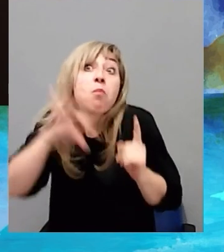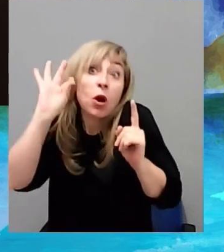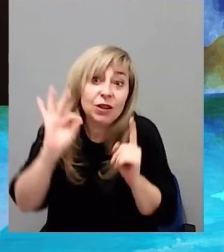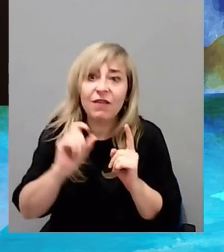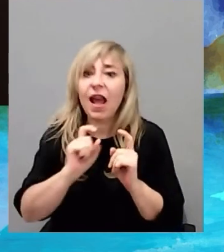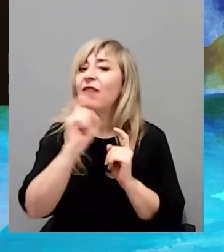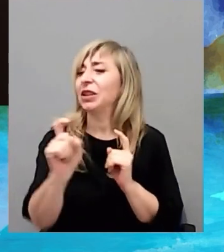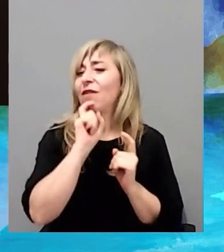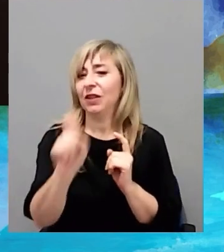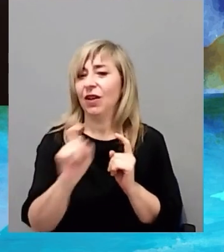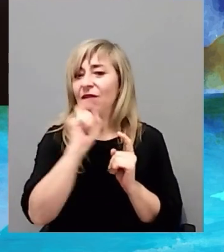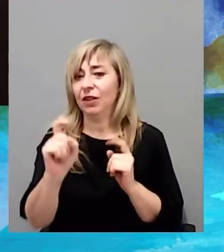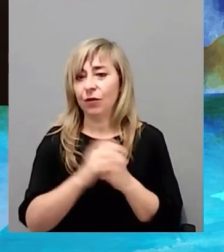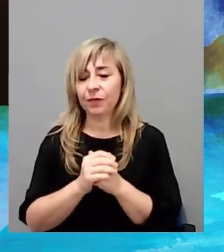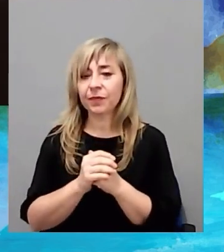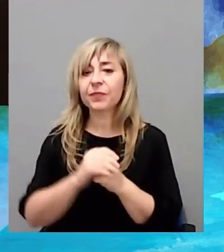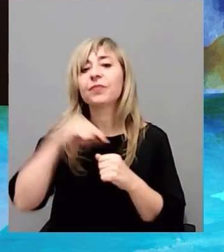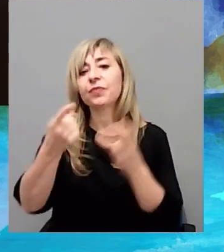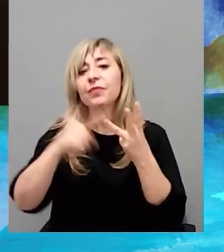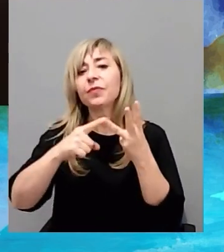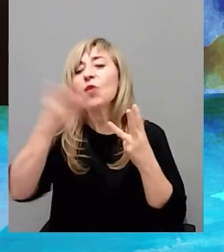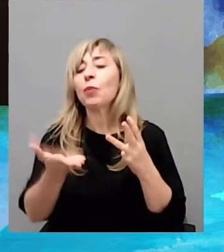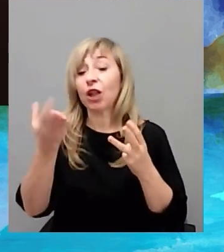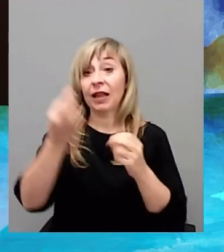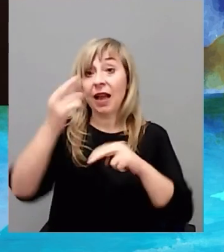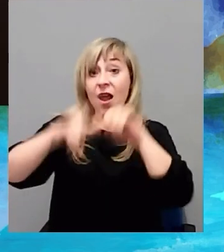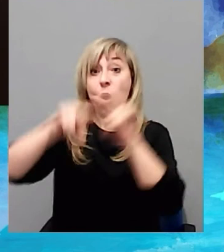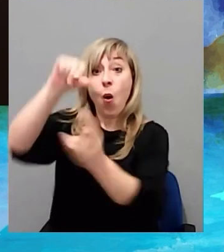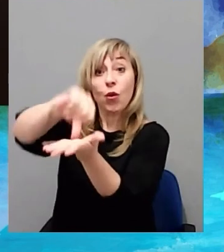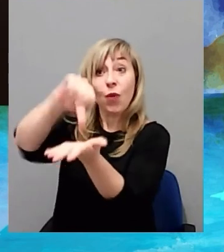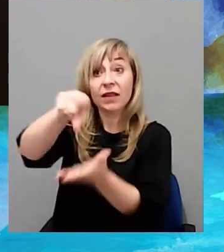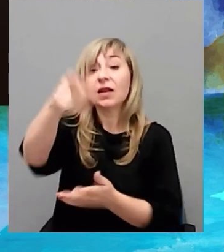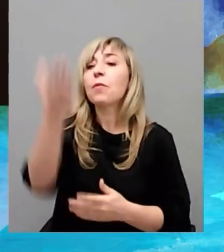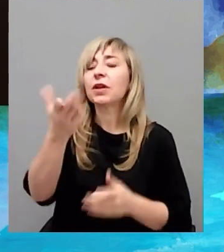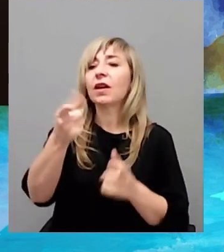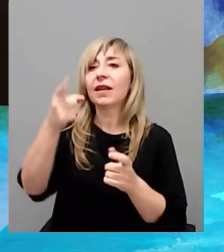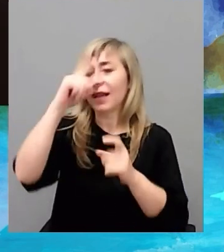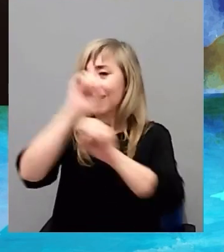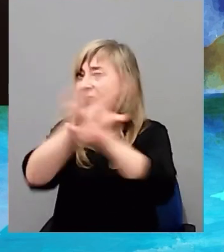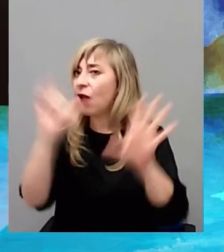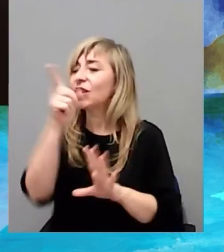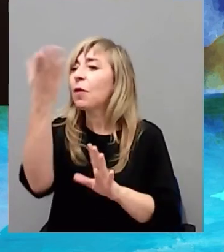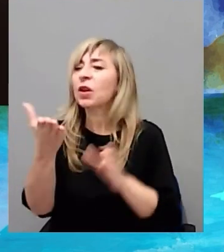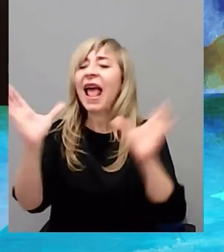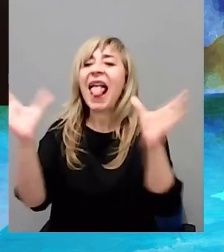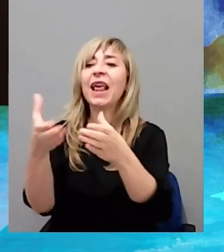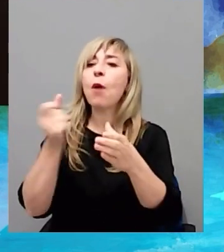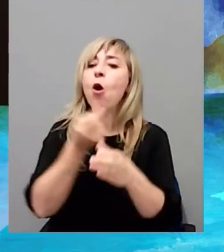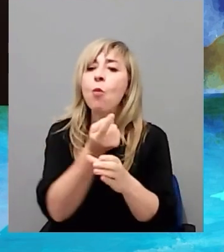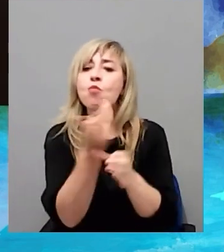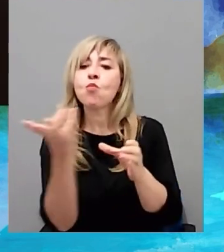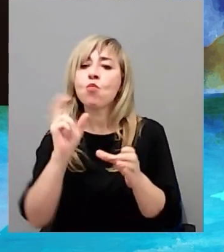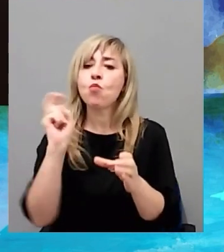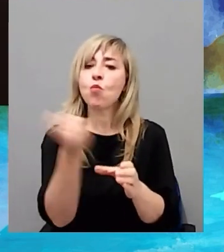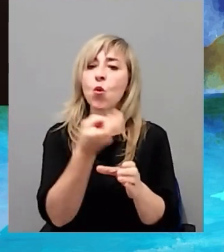And to complement the vision, so urban planners need to understand that they need multidisciplinary